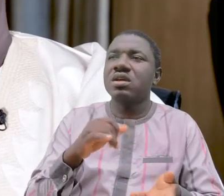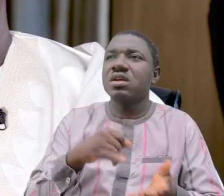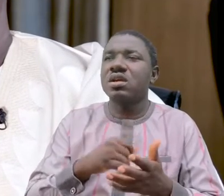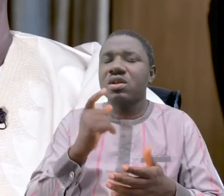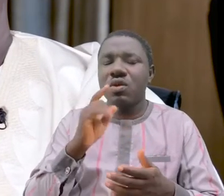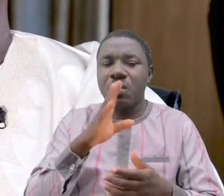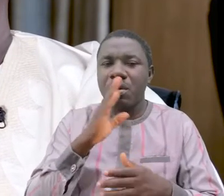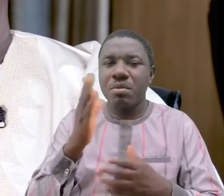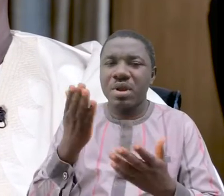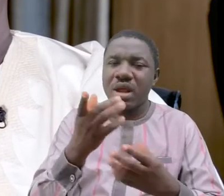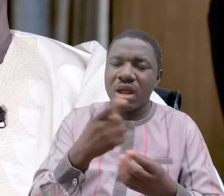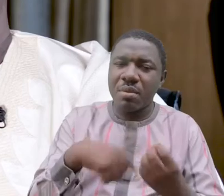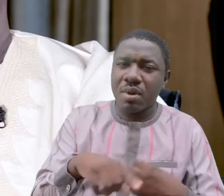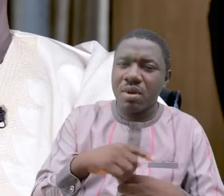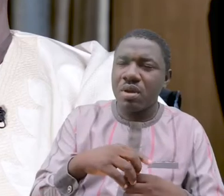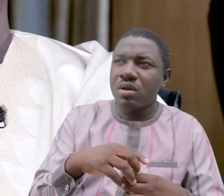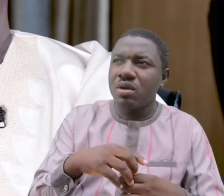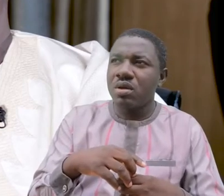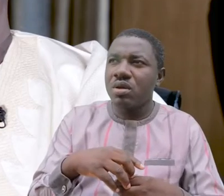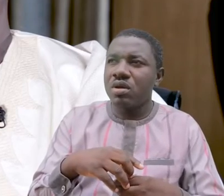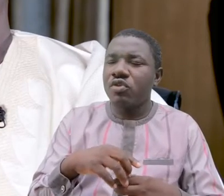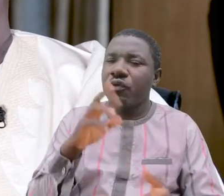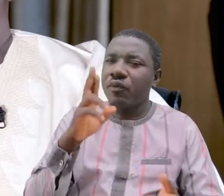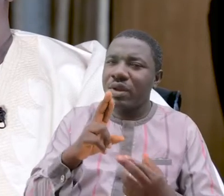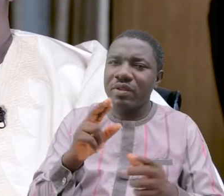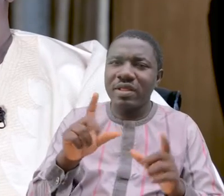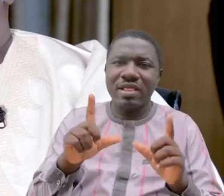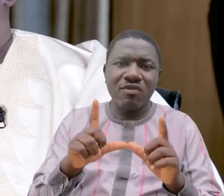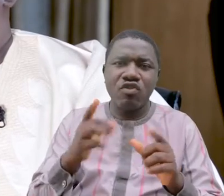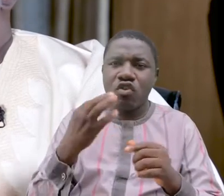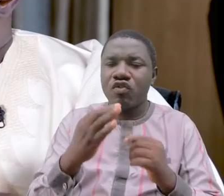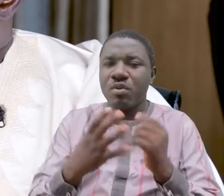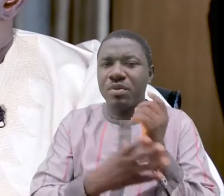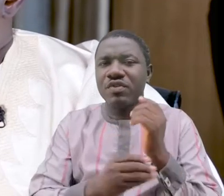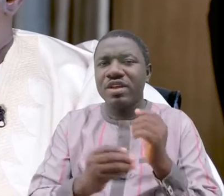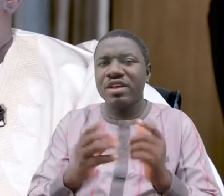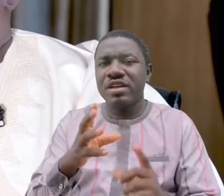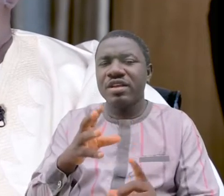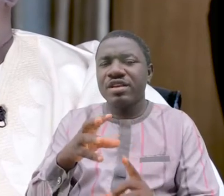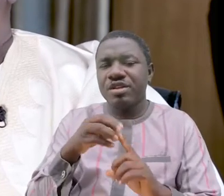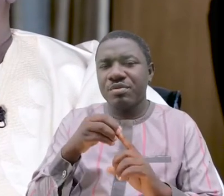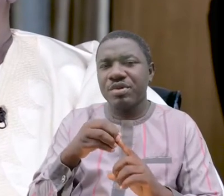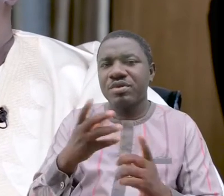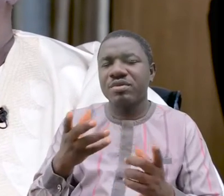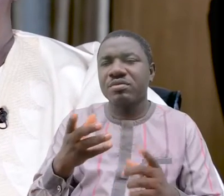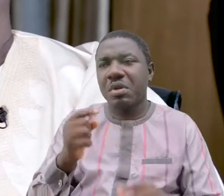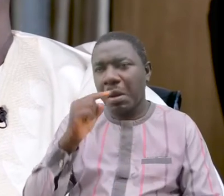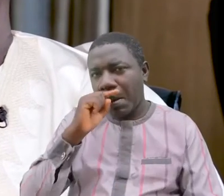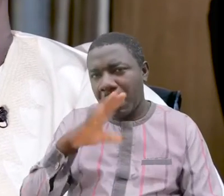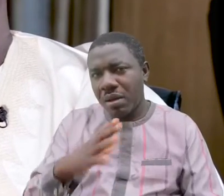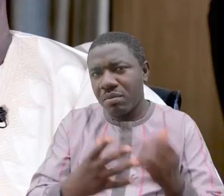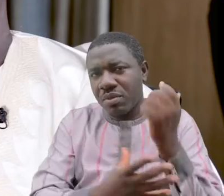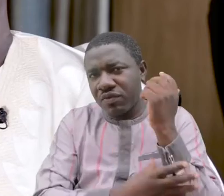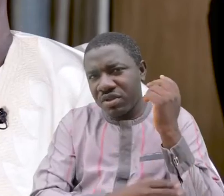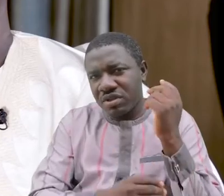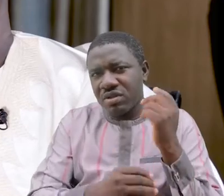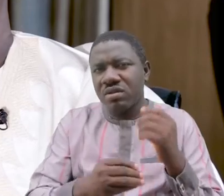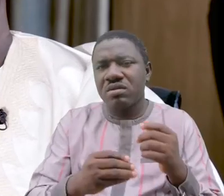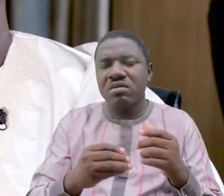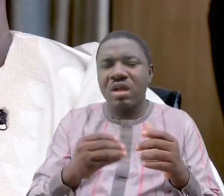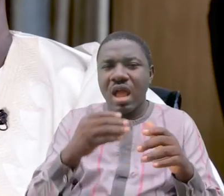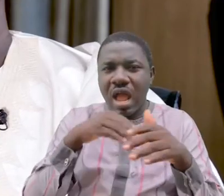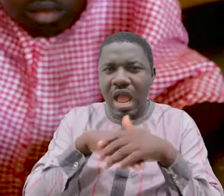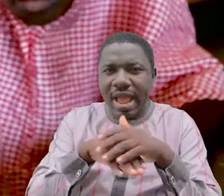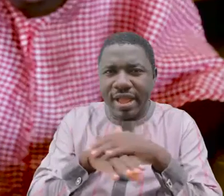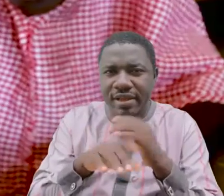nutrition, so as to bring about to reduce the level of poverty, especially in